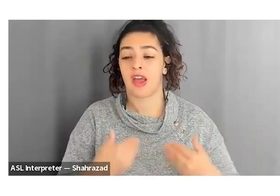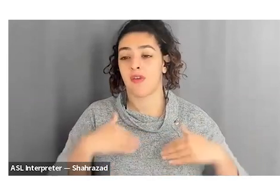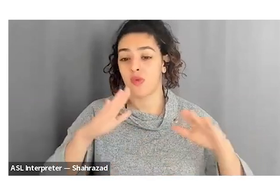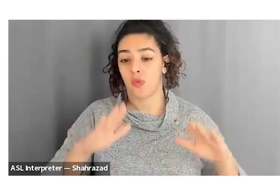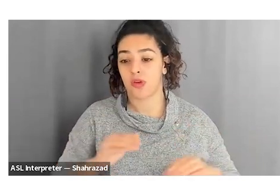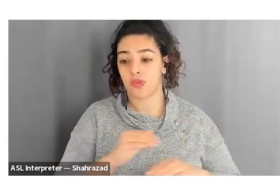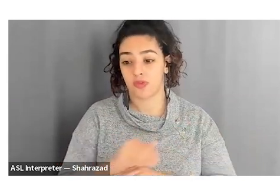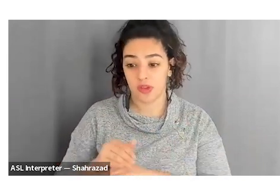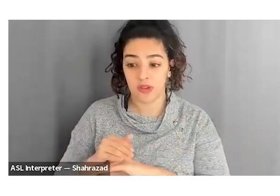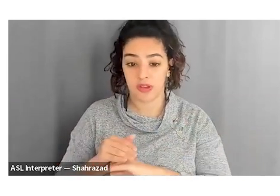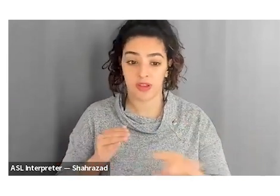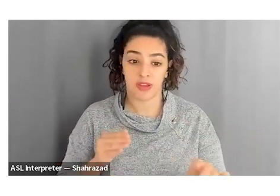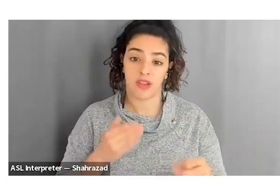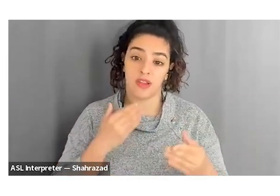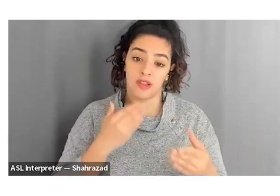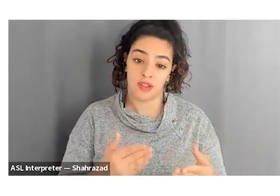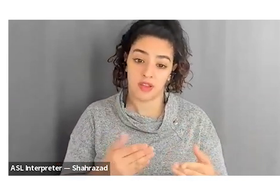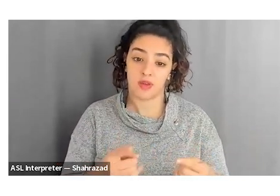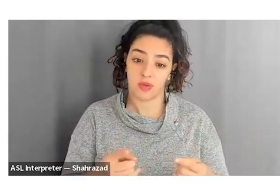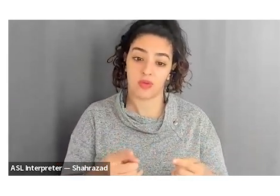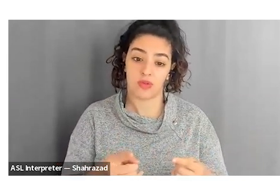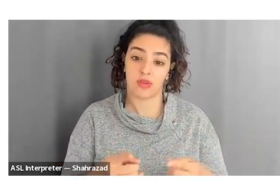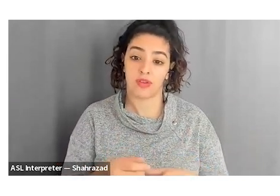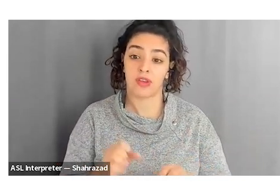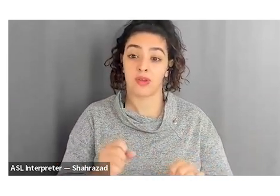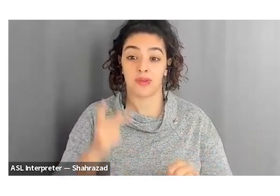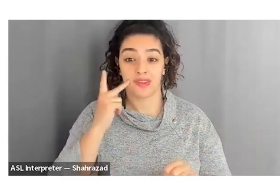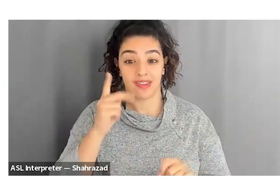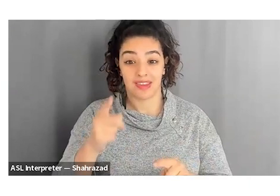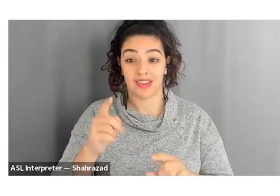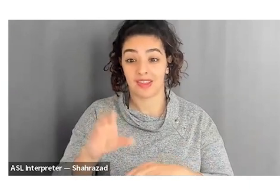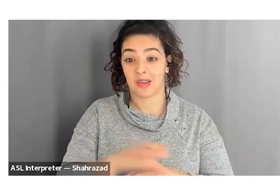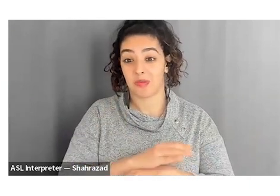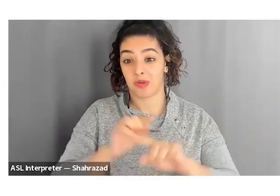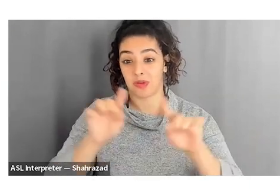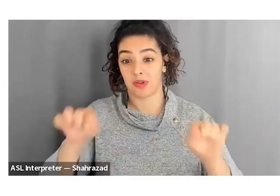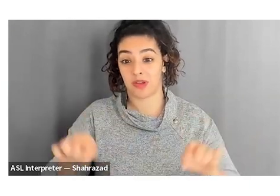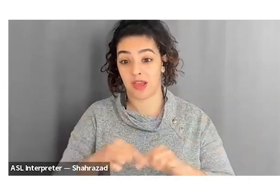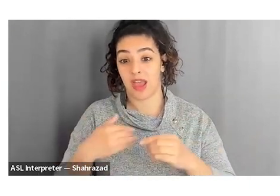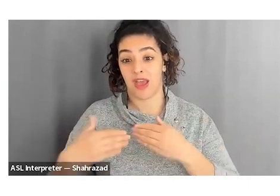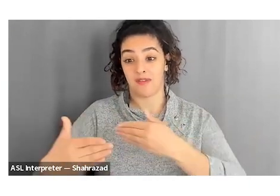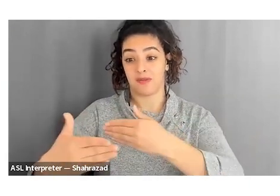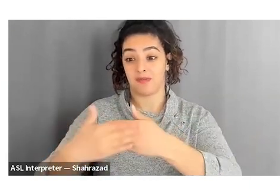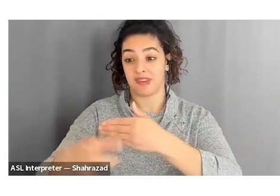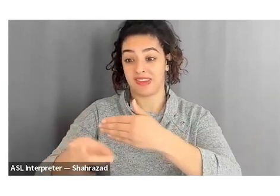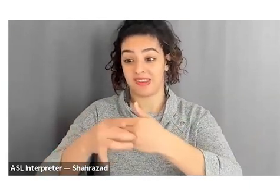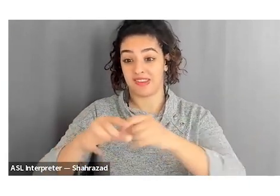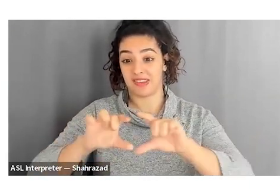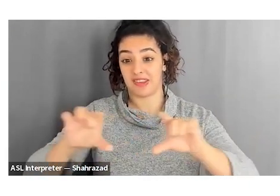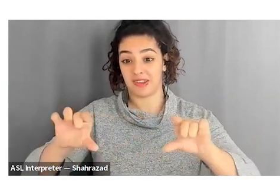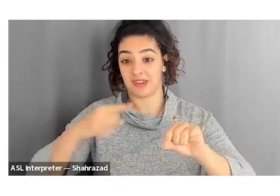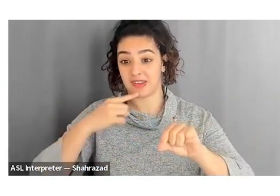on my computer. And you can see the back of the computer with some stickers that says, Clip Joy,